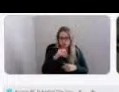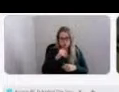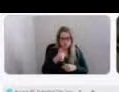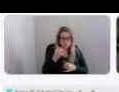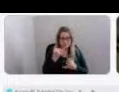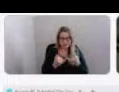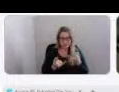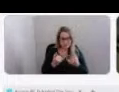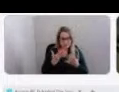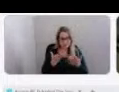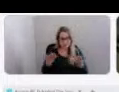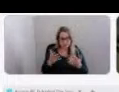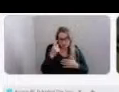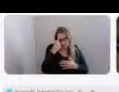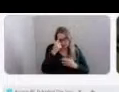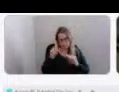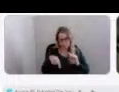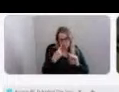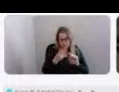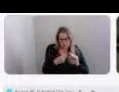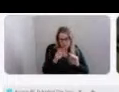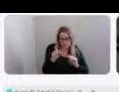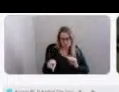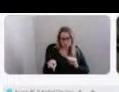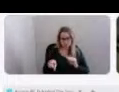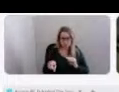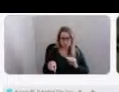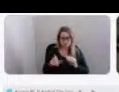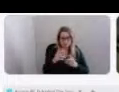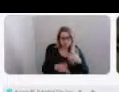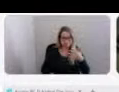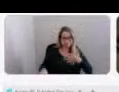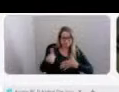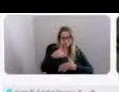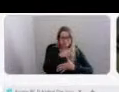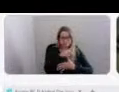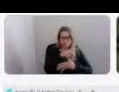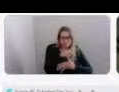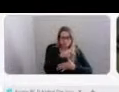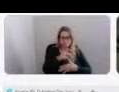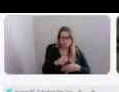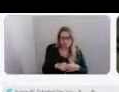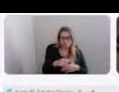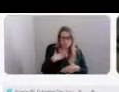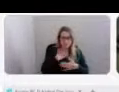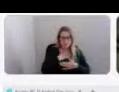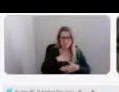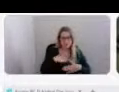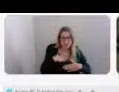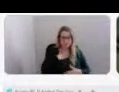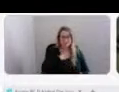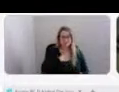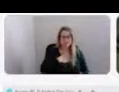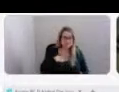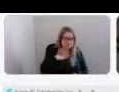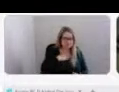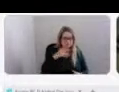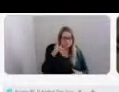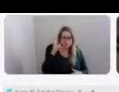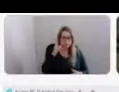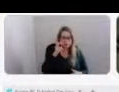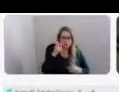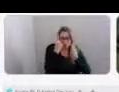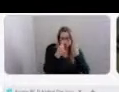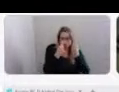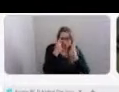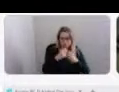factor taken into account that should be a priority factor please please take all this into consideration